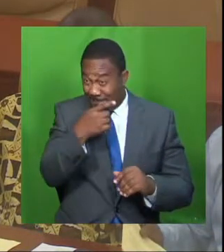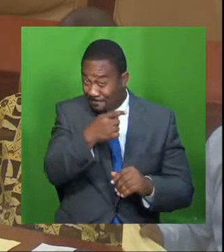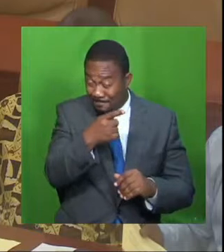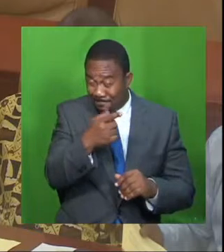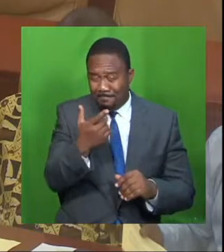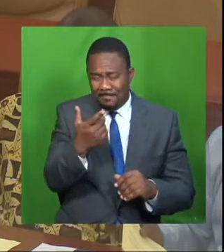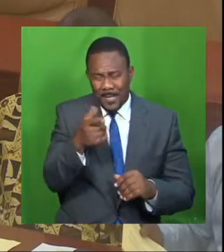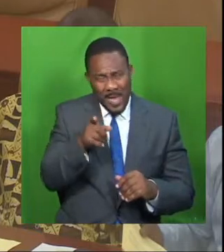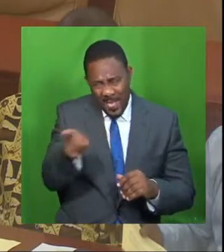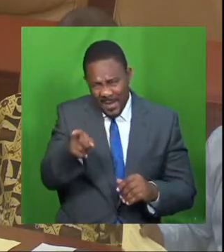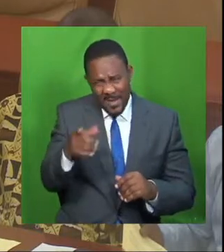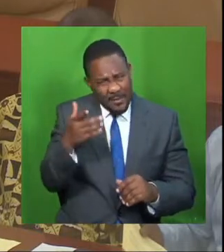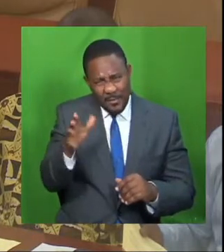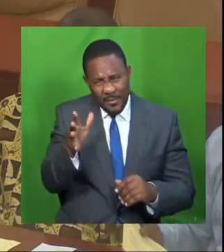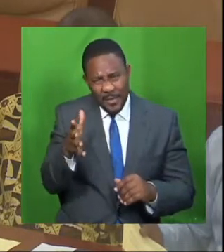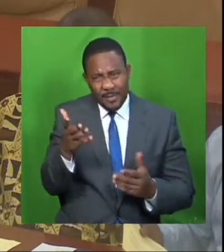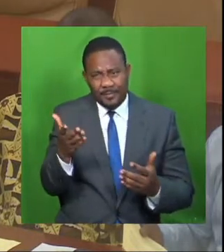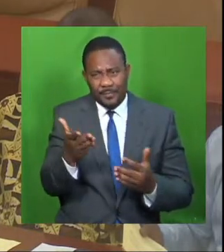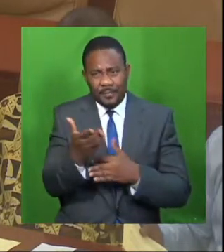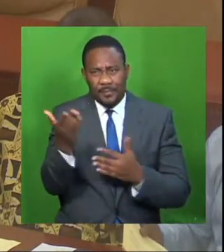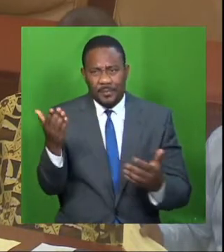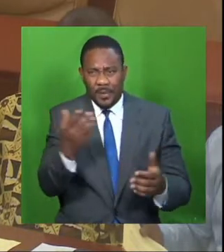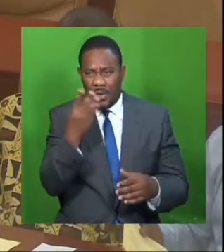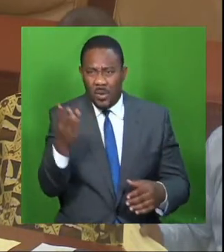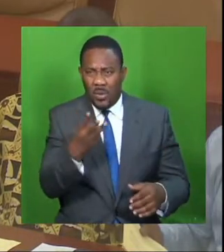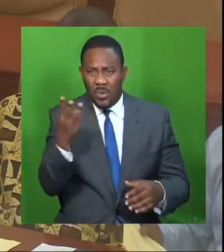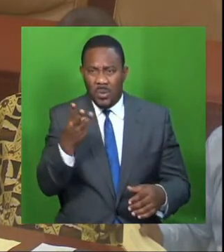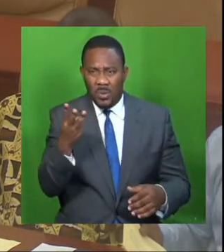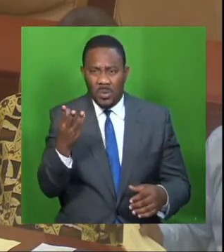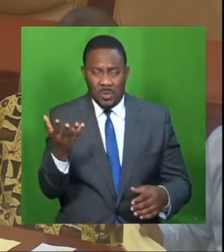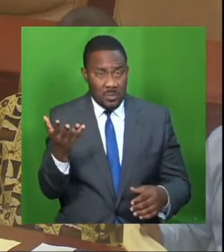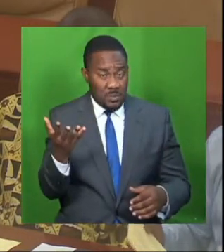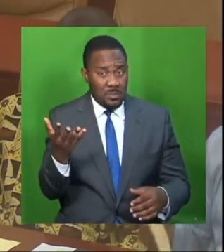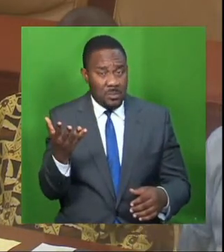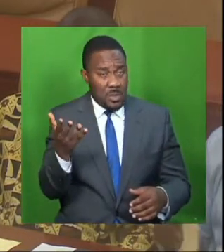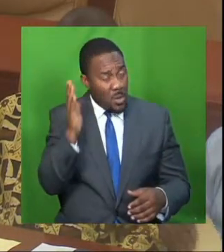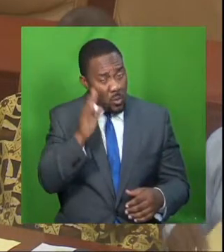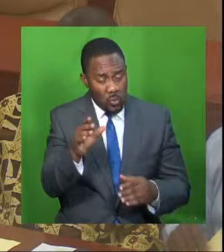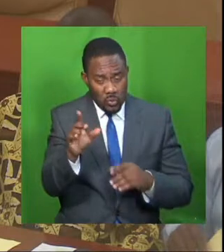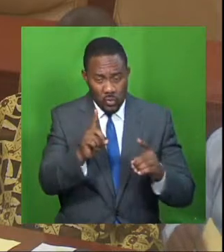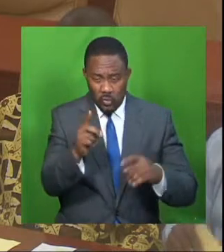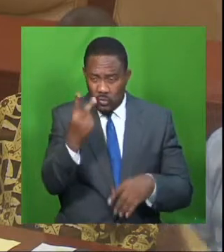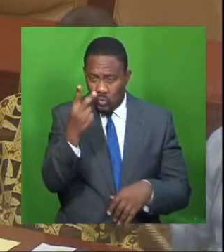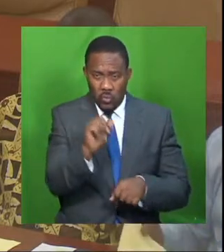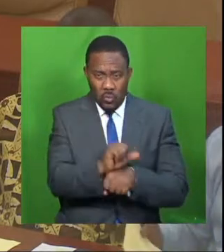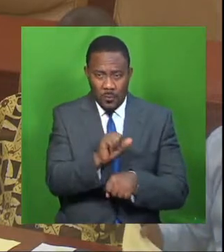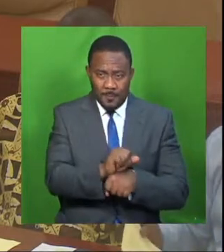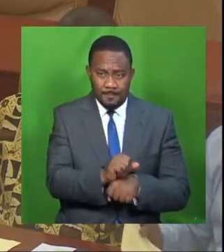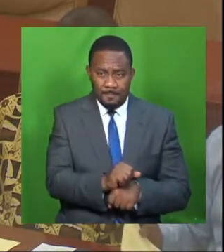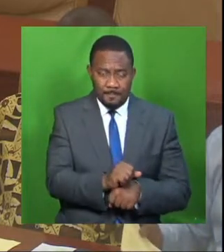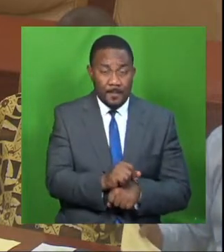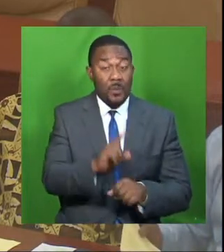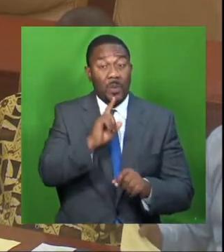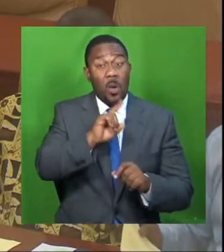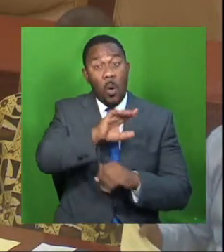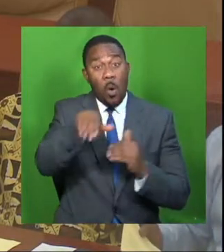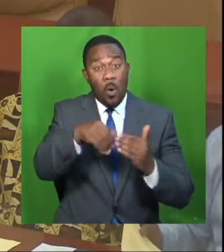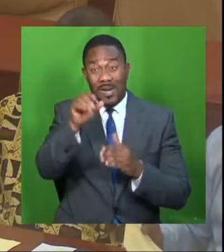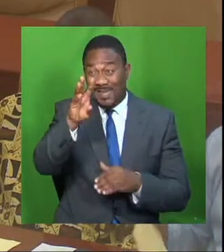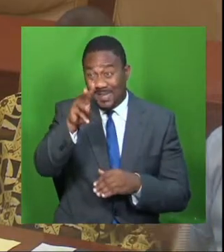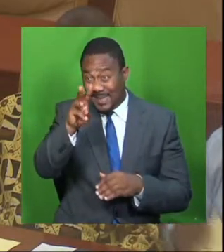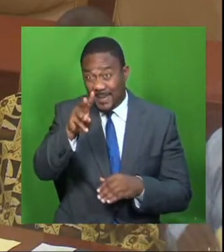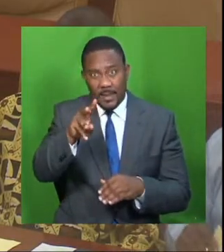saying always chastising, oh, government has received 32 billion on COVID, government cannot account. We're giving you the space to come and account. If you